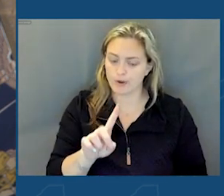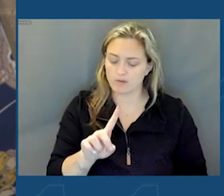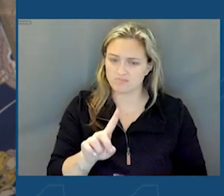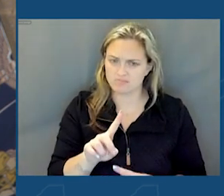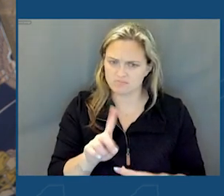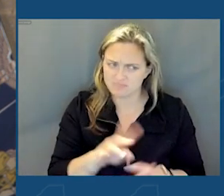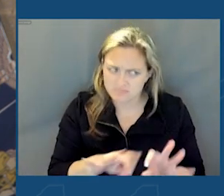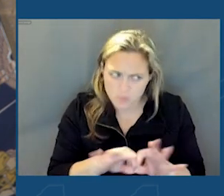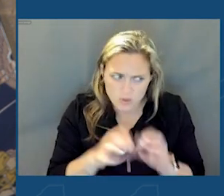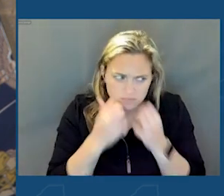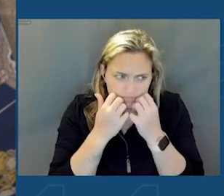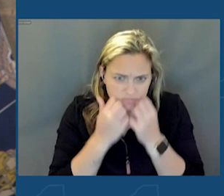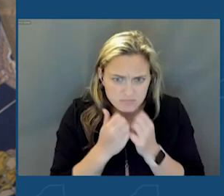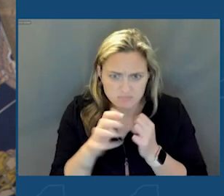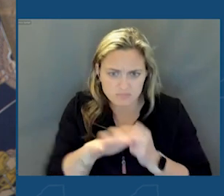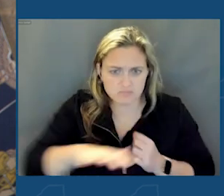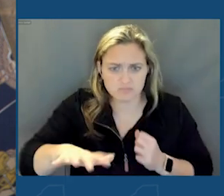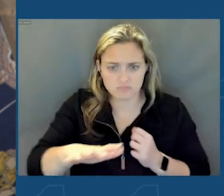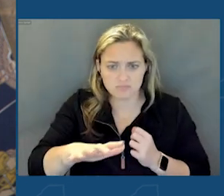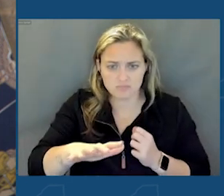ground.